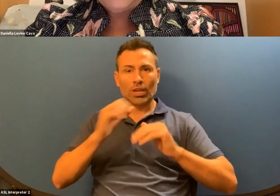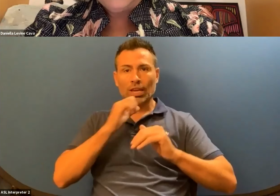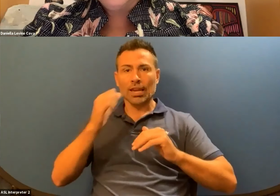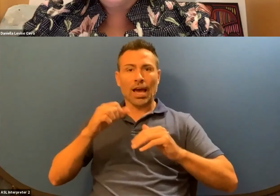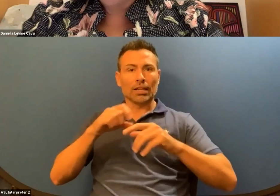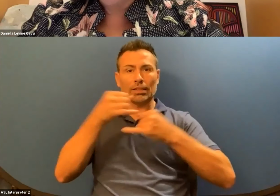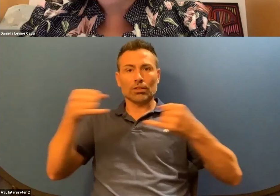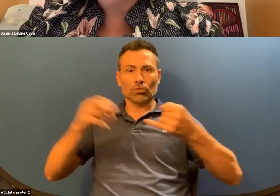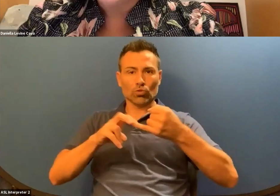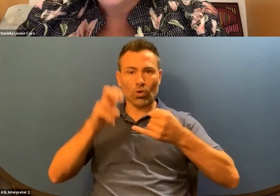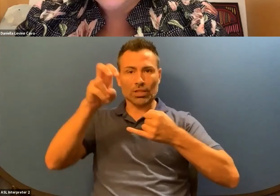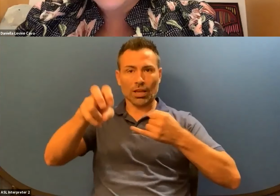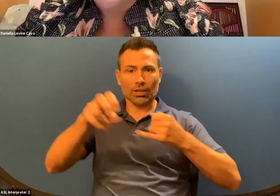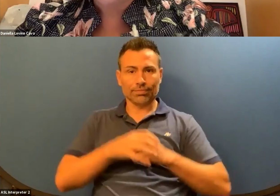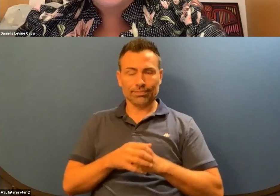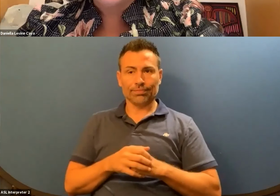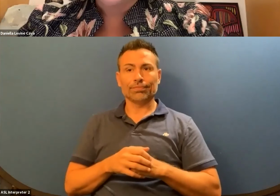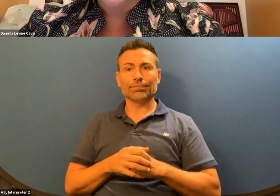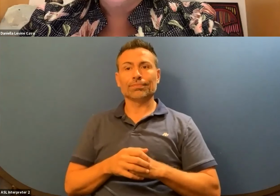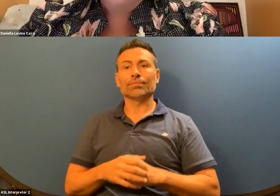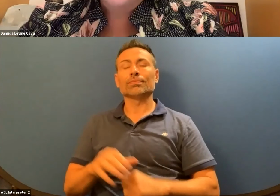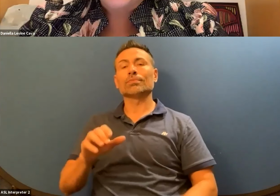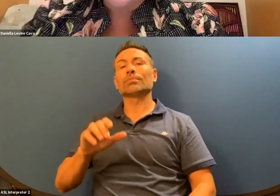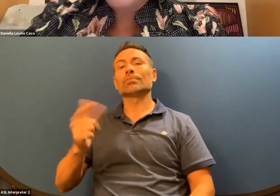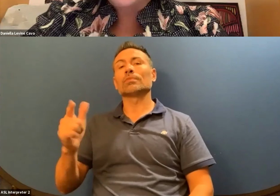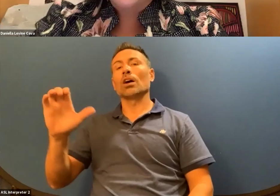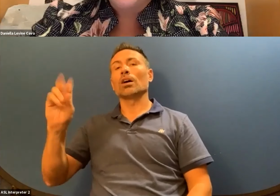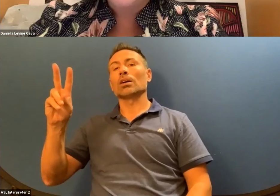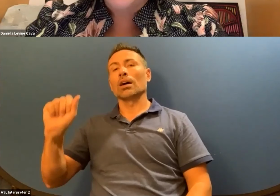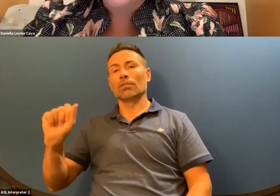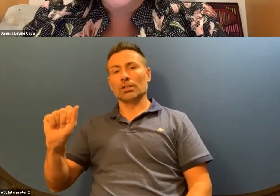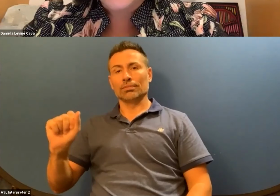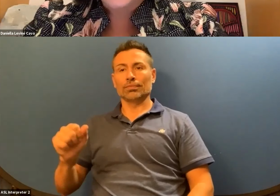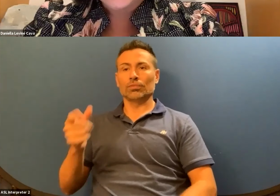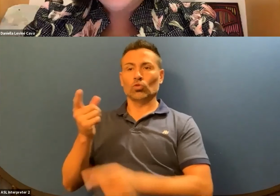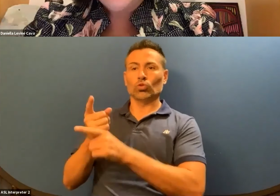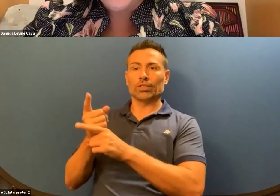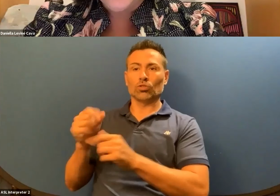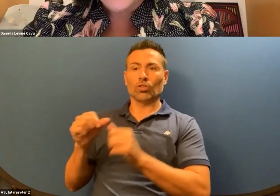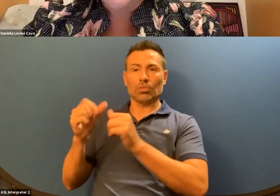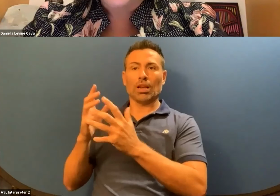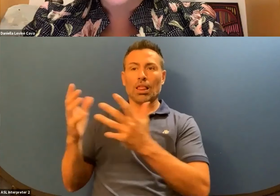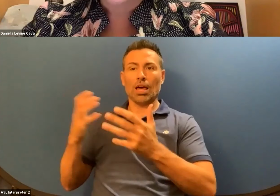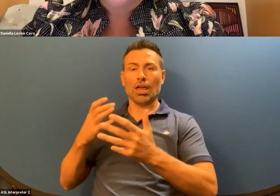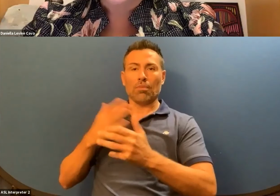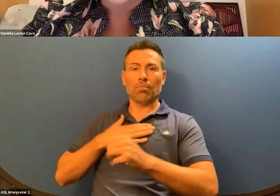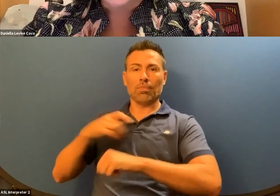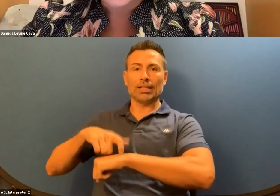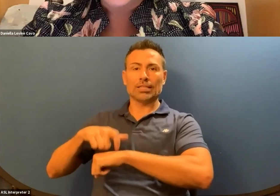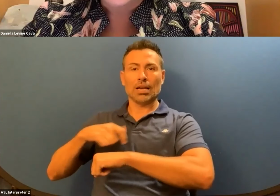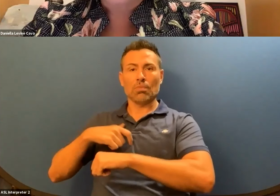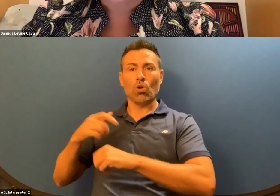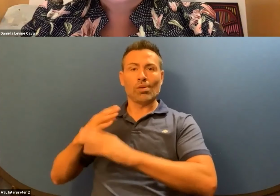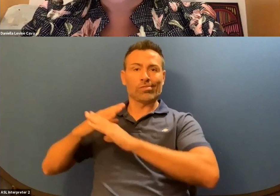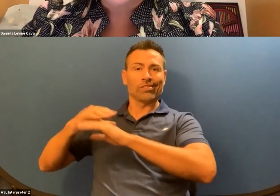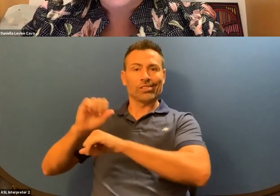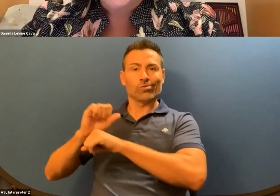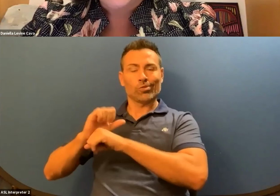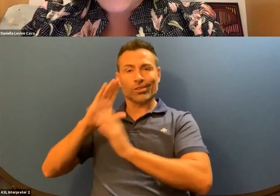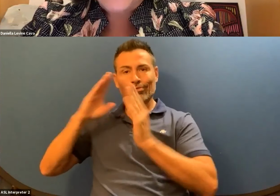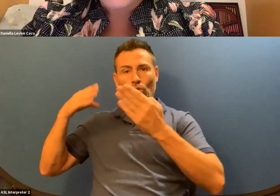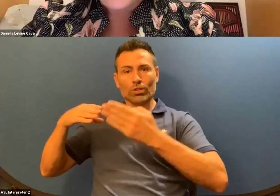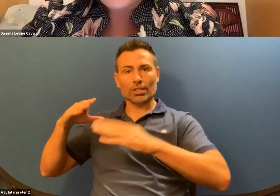Cava, please. Thank you. So I've spent a lot of my time on prevention work and focusing on children and keeping them out of